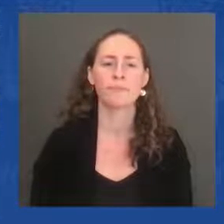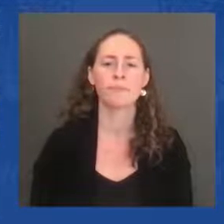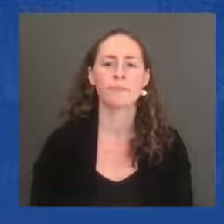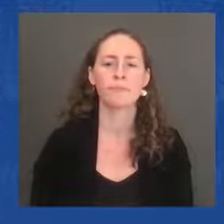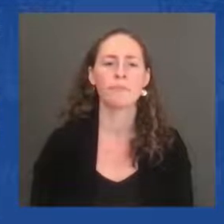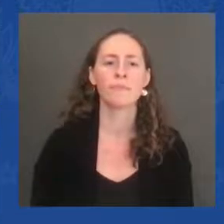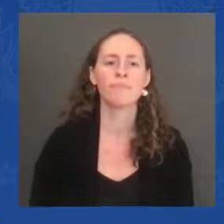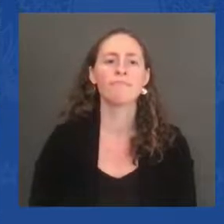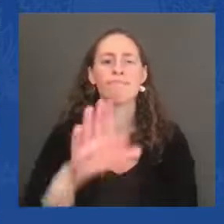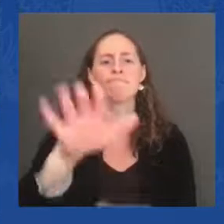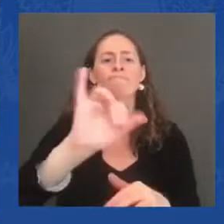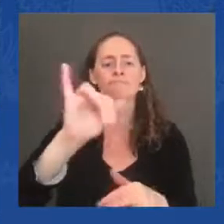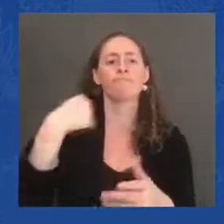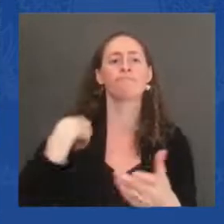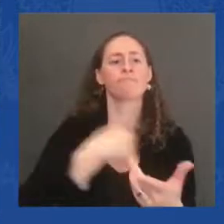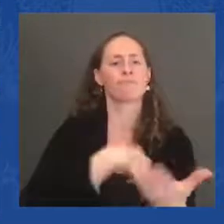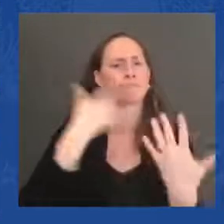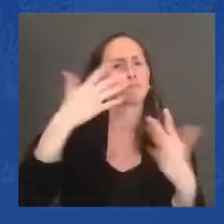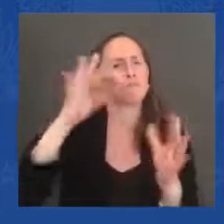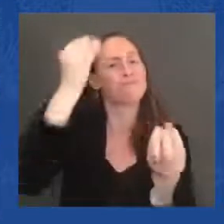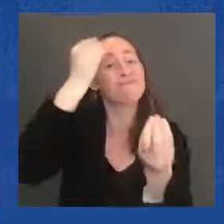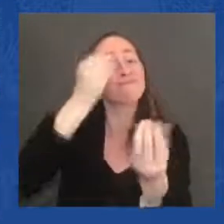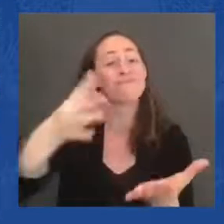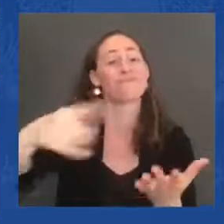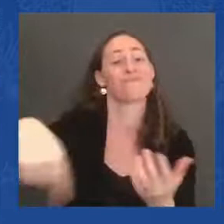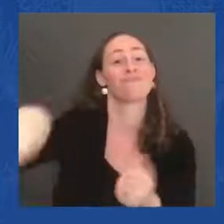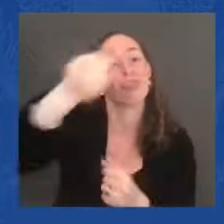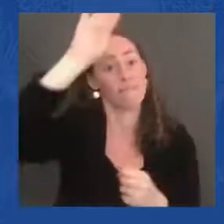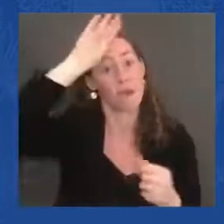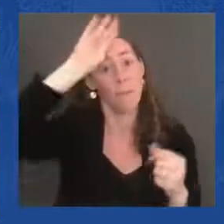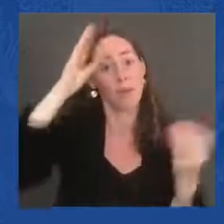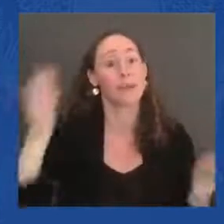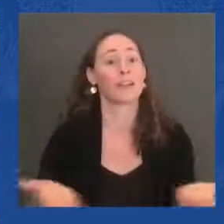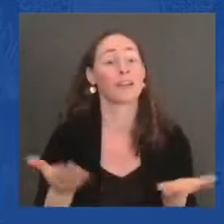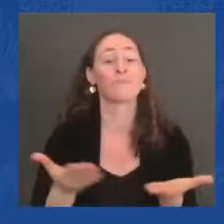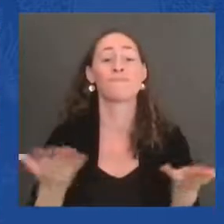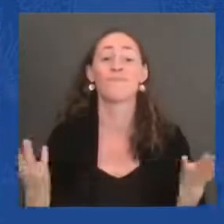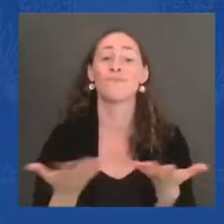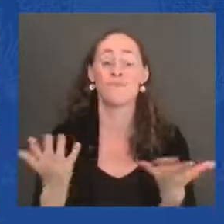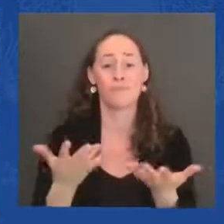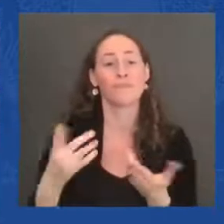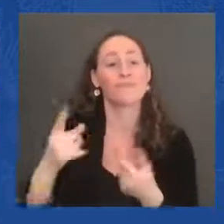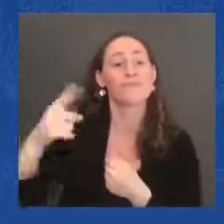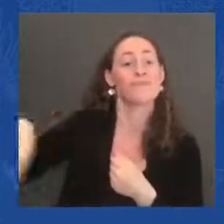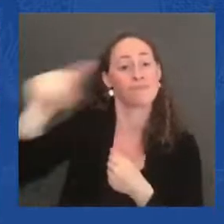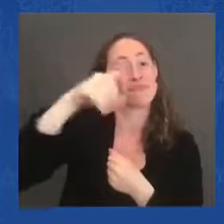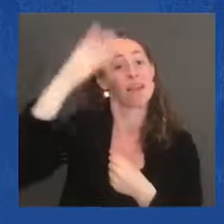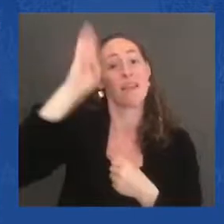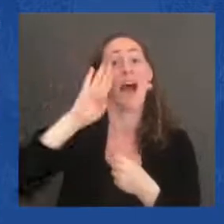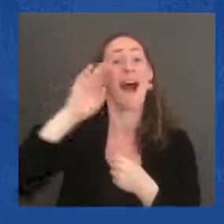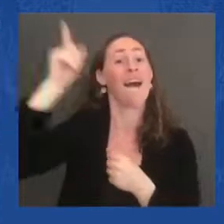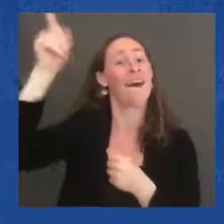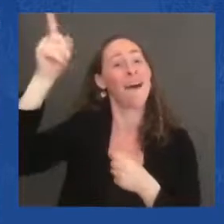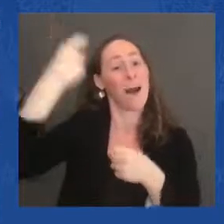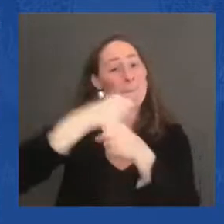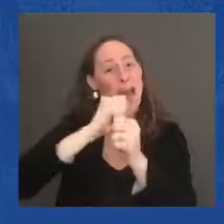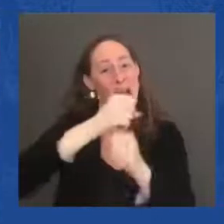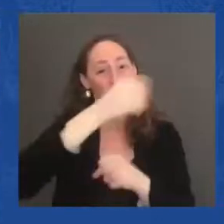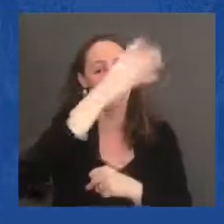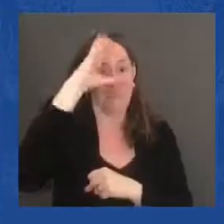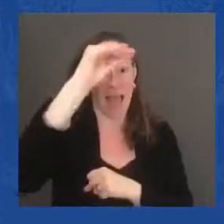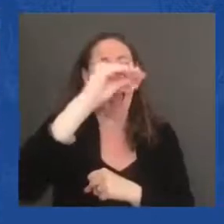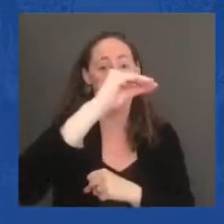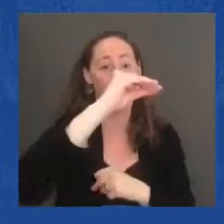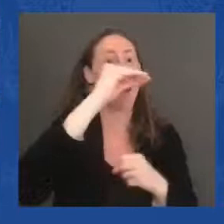God made man, then he made a few firefighters. You all are the most incredible people. No, it's